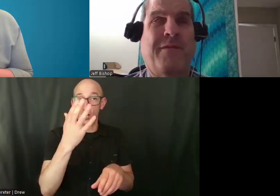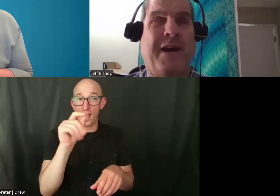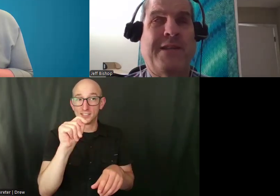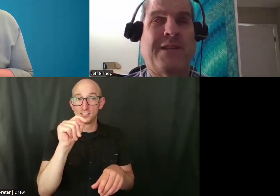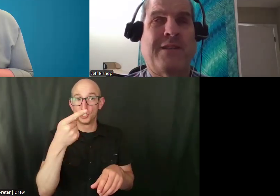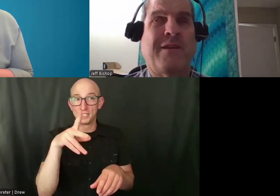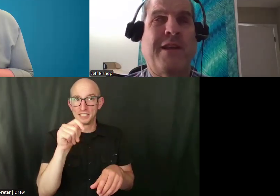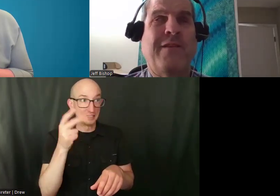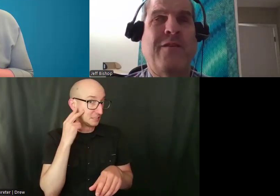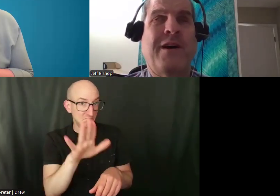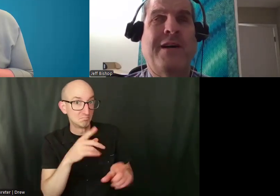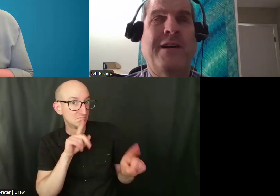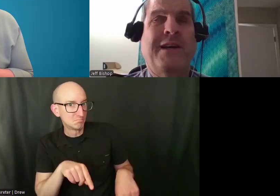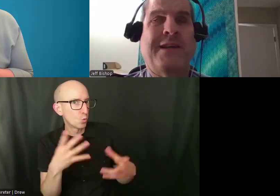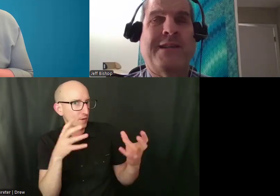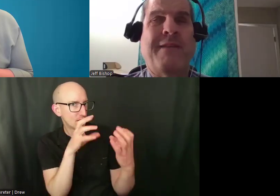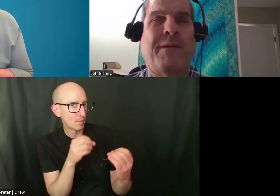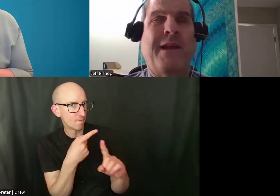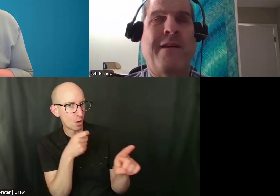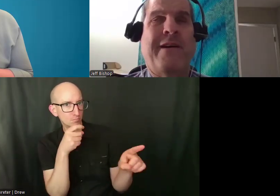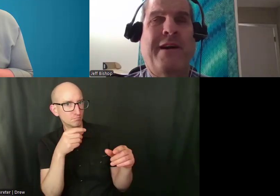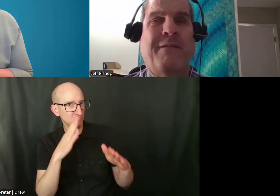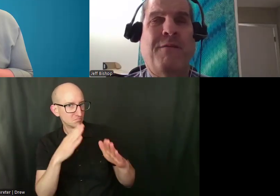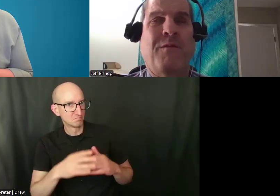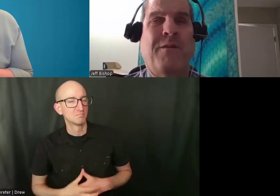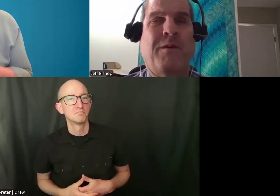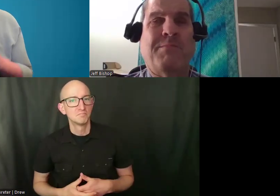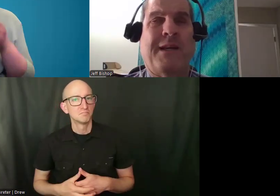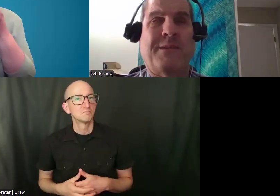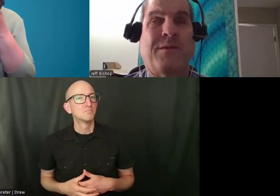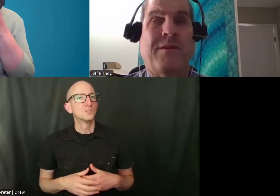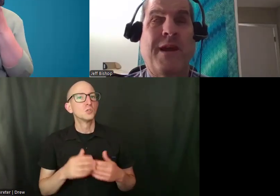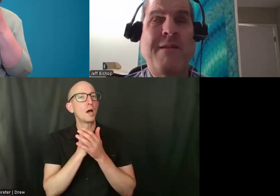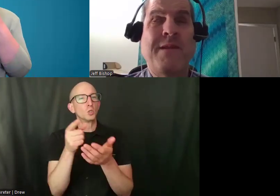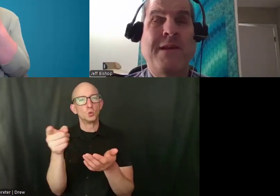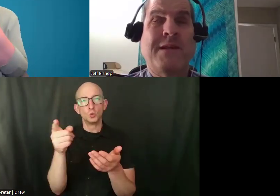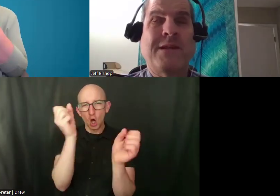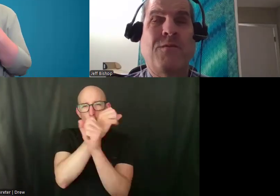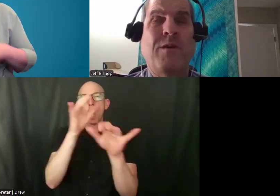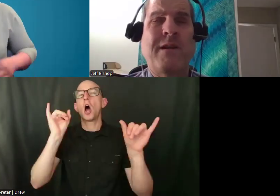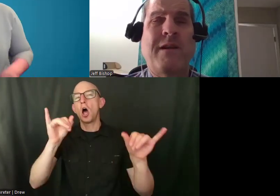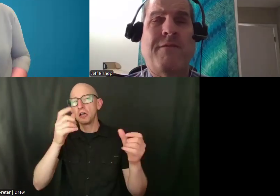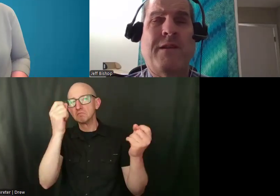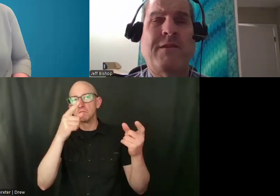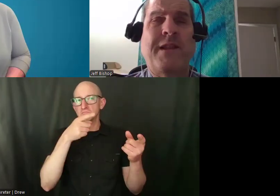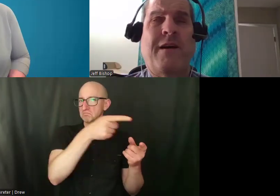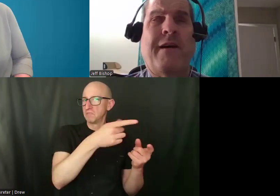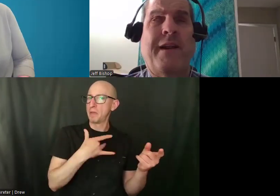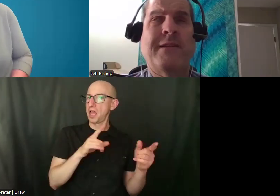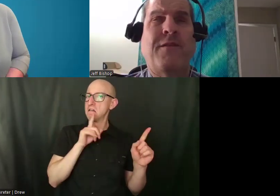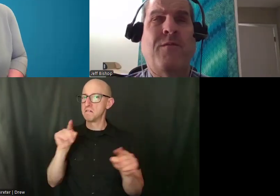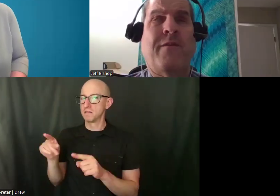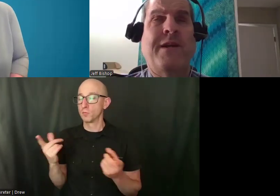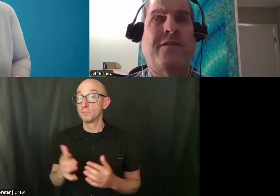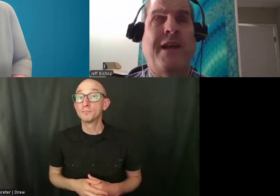that it provides, just to sort of give you a sampling here of what's possible. Okay, so what for those in the